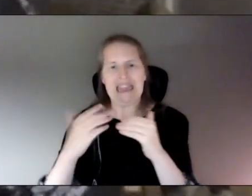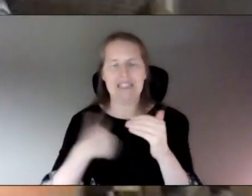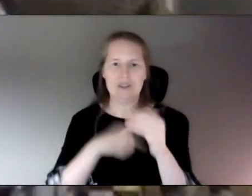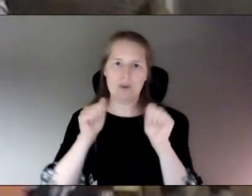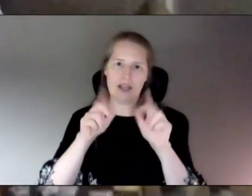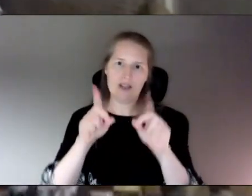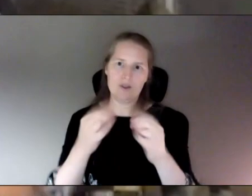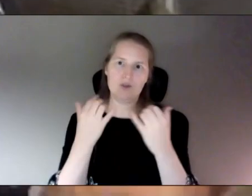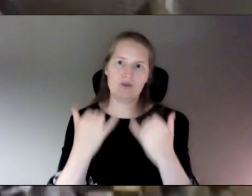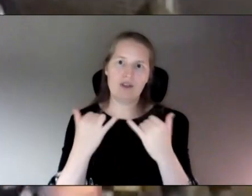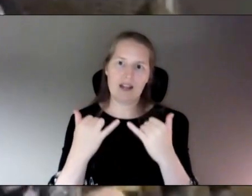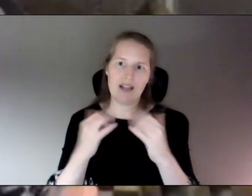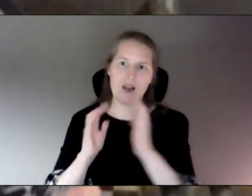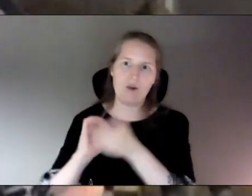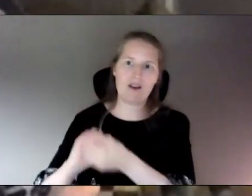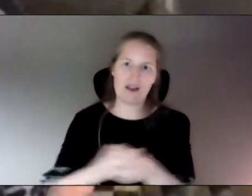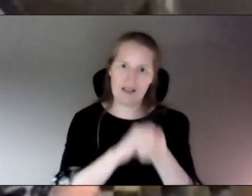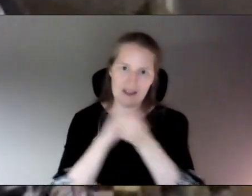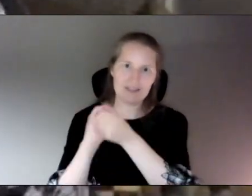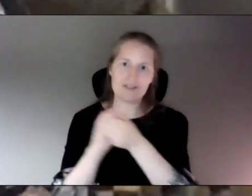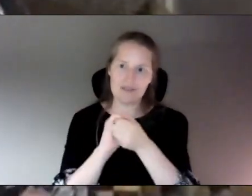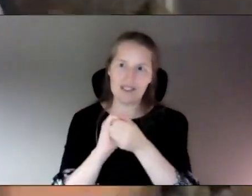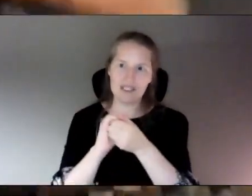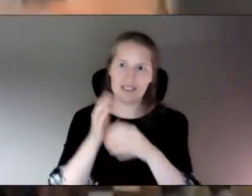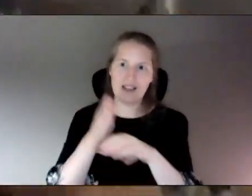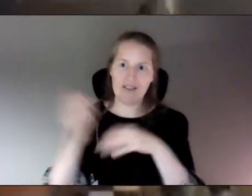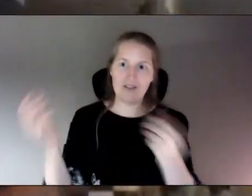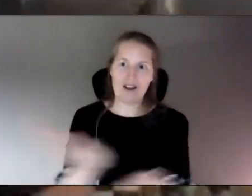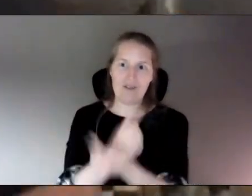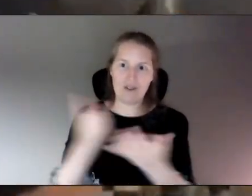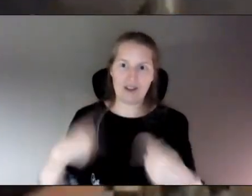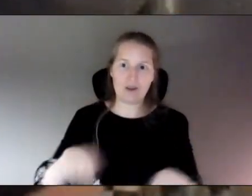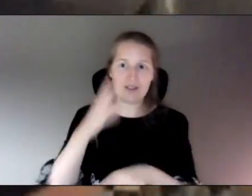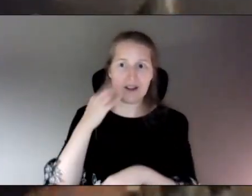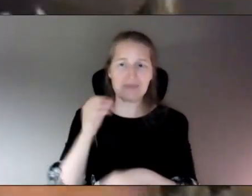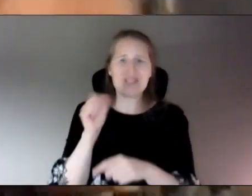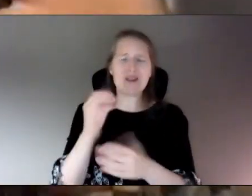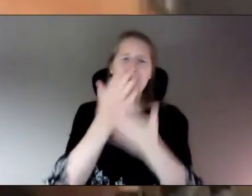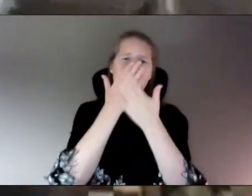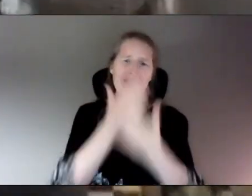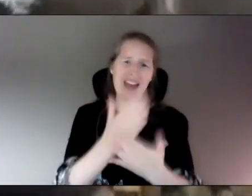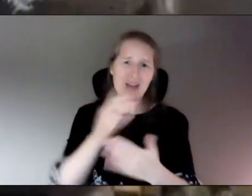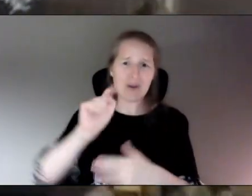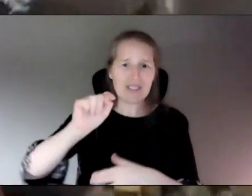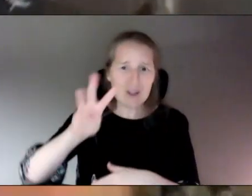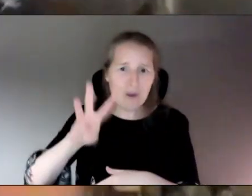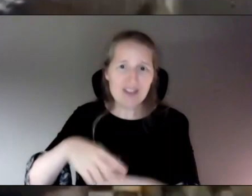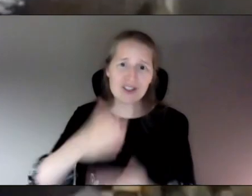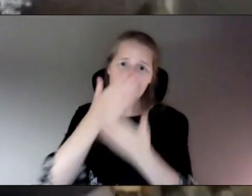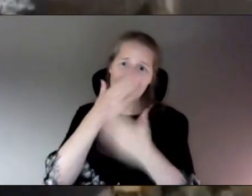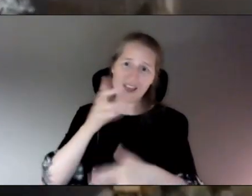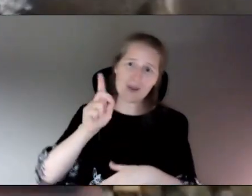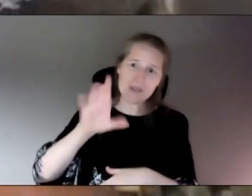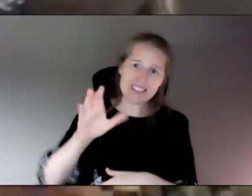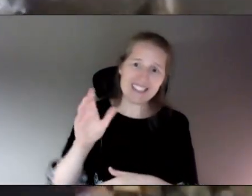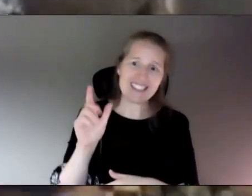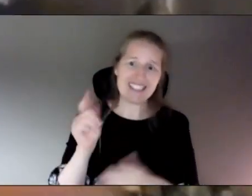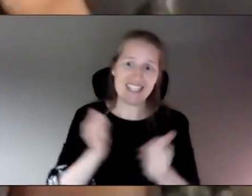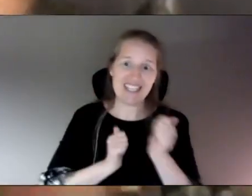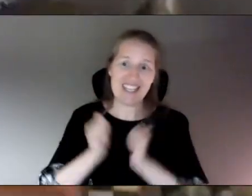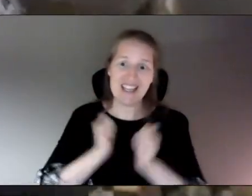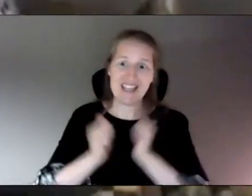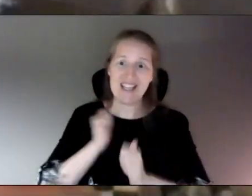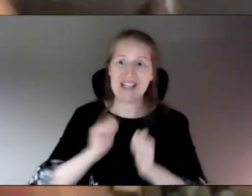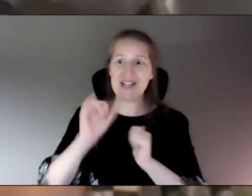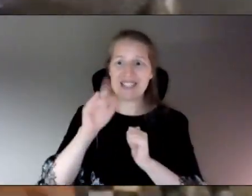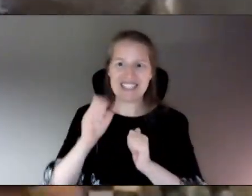moment, collectively, after all we've faced. So thank you, Theater Washington. Thank you, DC Theater Scene, for 12 years of sweat